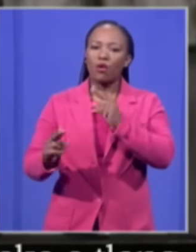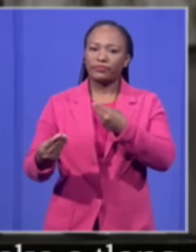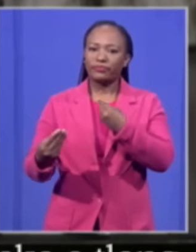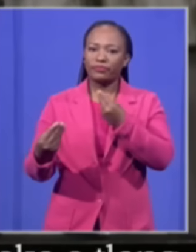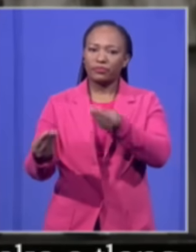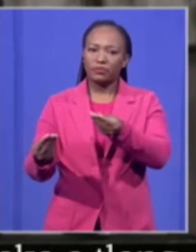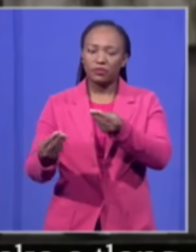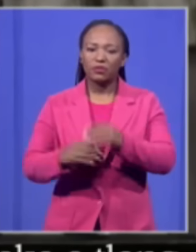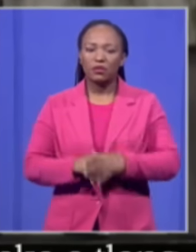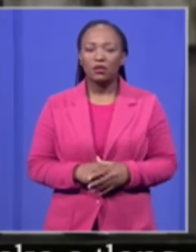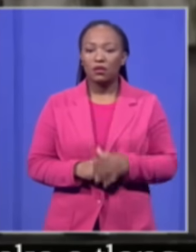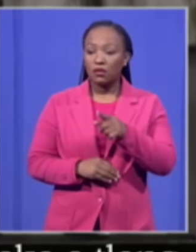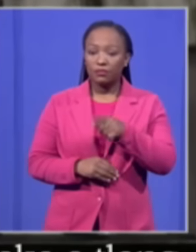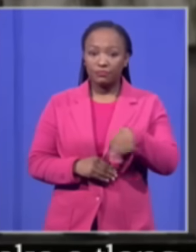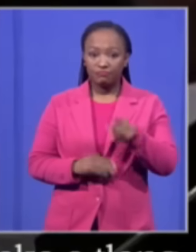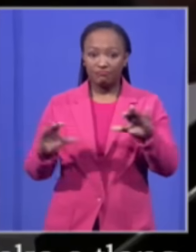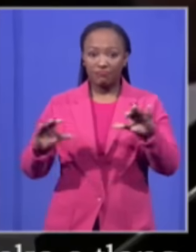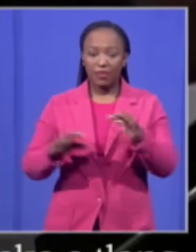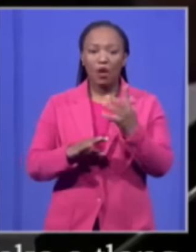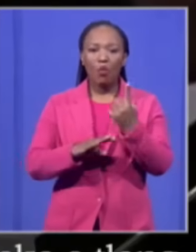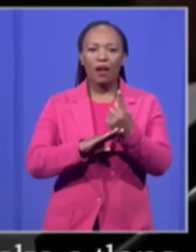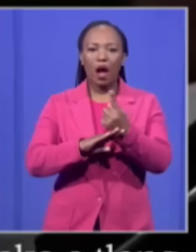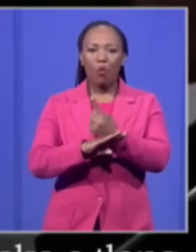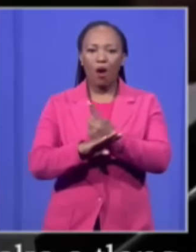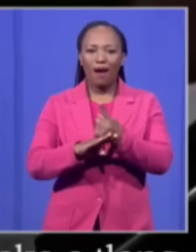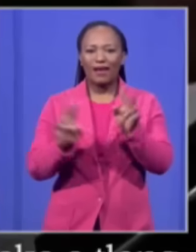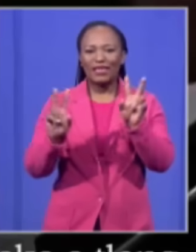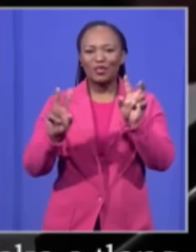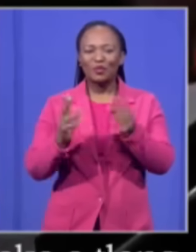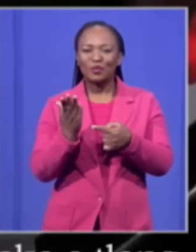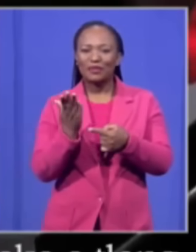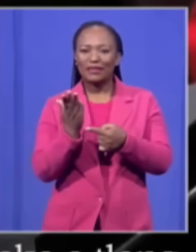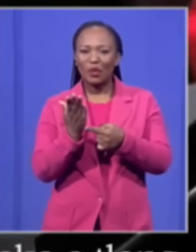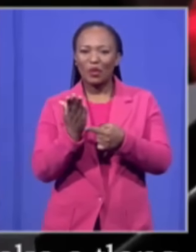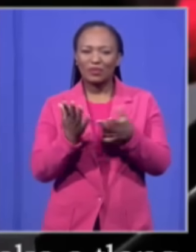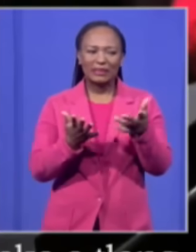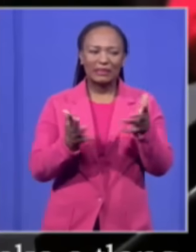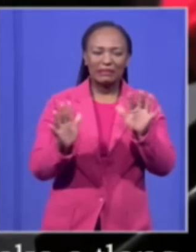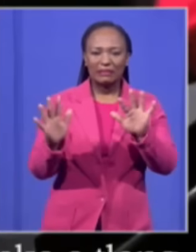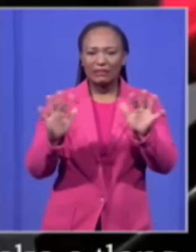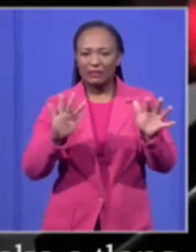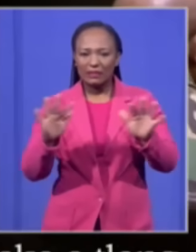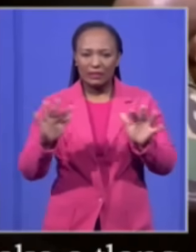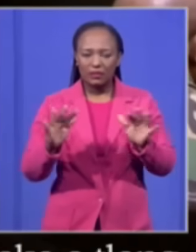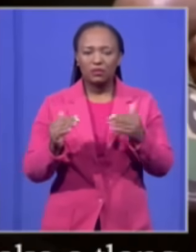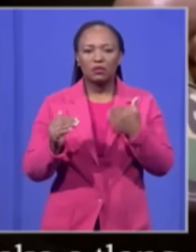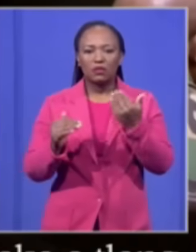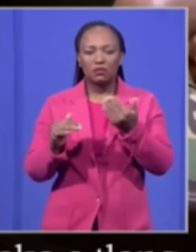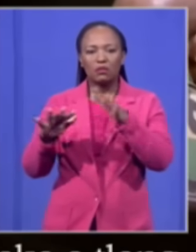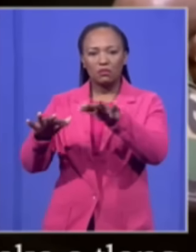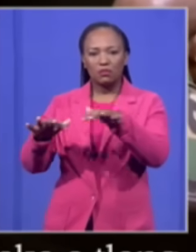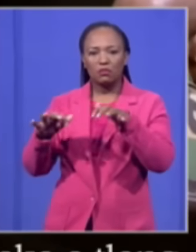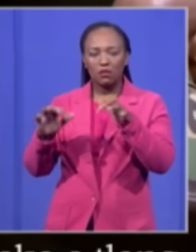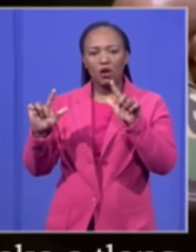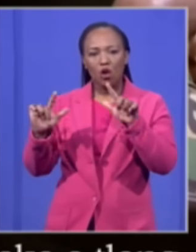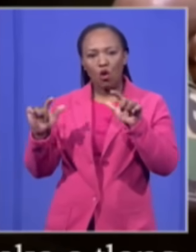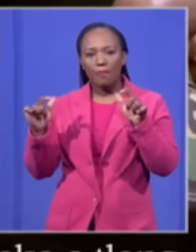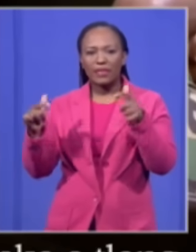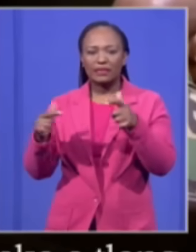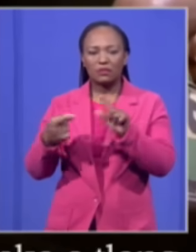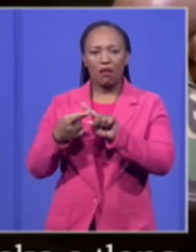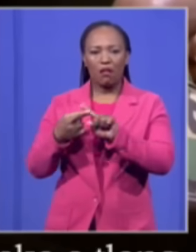se se fetang ura ba mekamekana le mathata a setegeniki, ba palamente ba ne ba tswelela go sekaseka dintlhakaelo tsa komiti ba